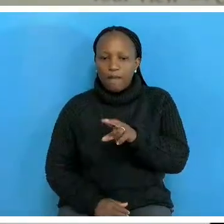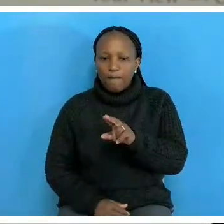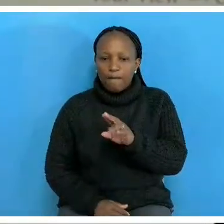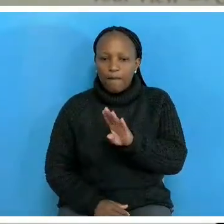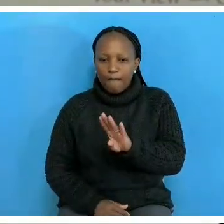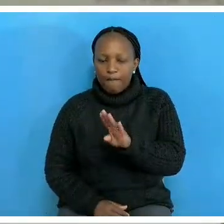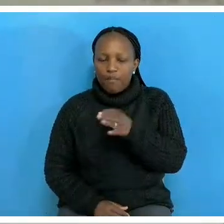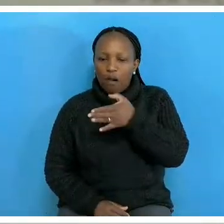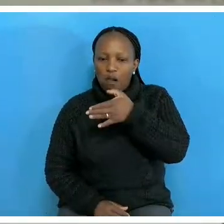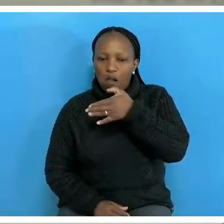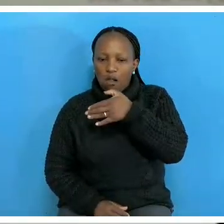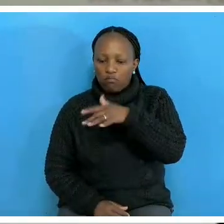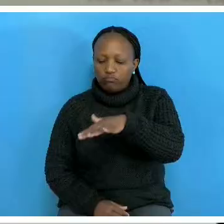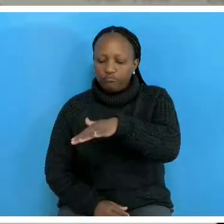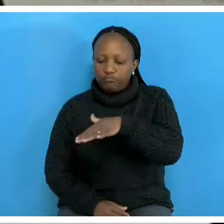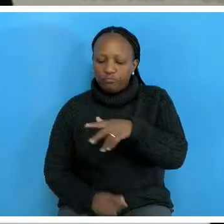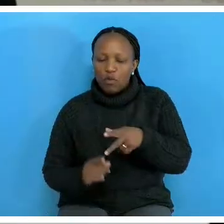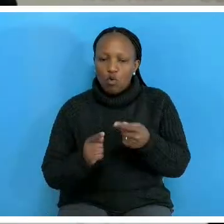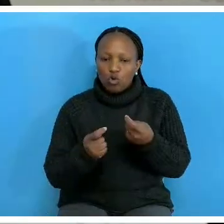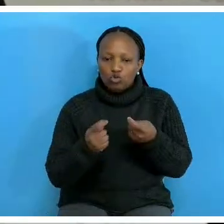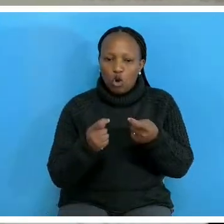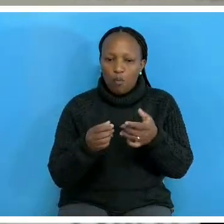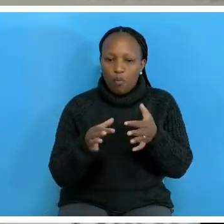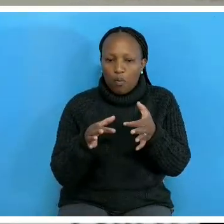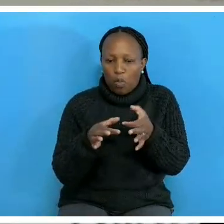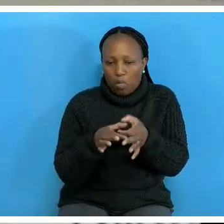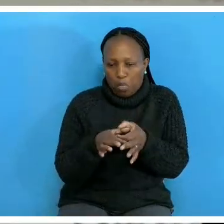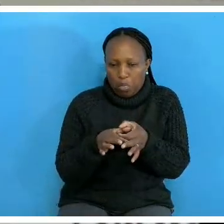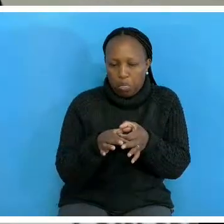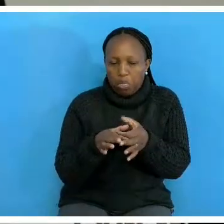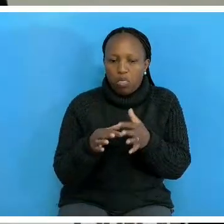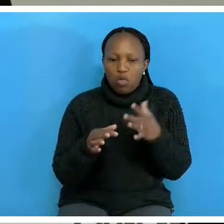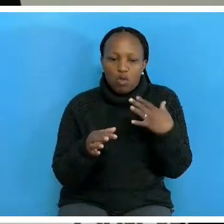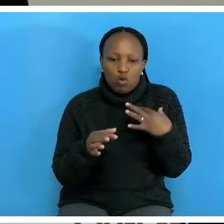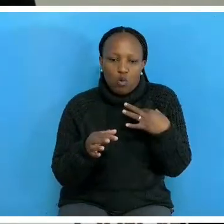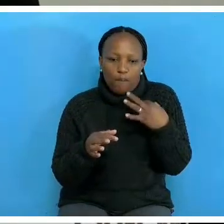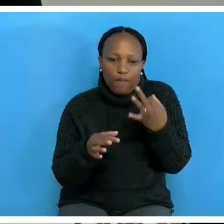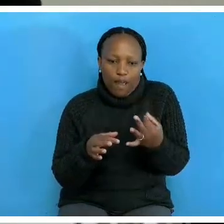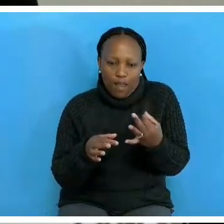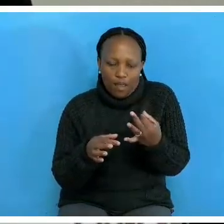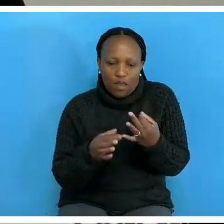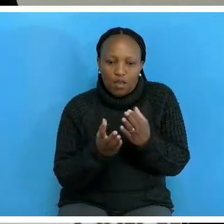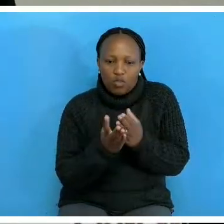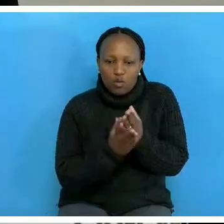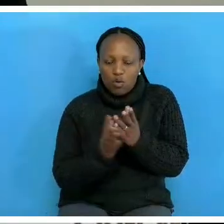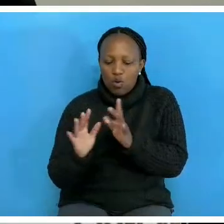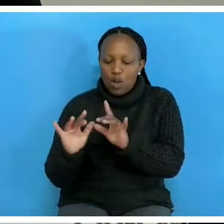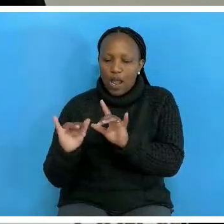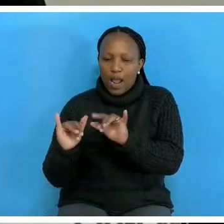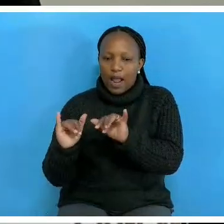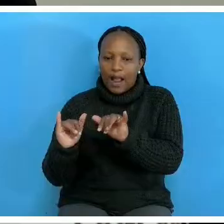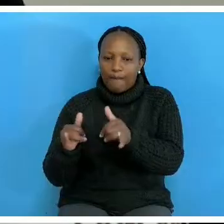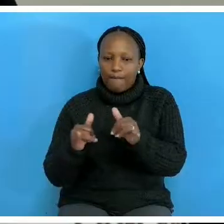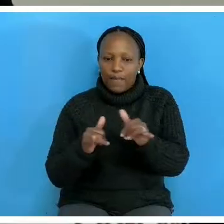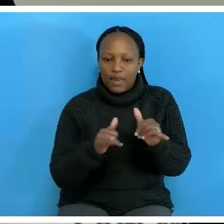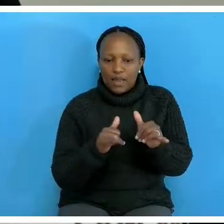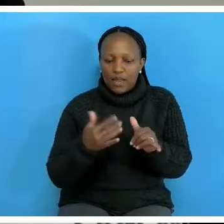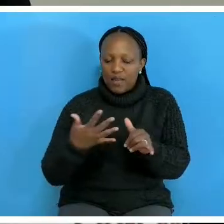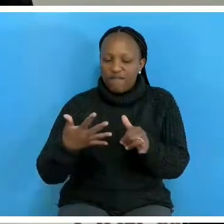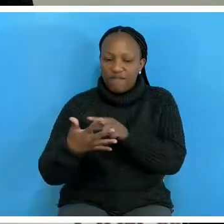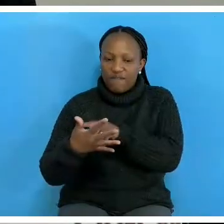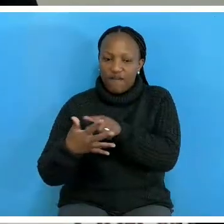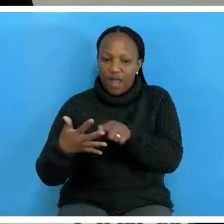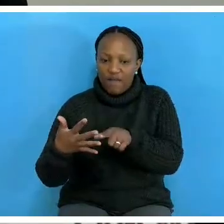small shop, you can apply through 5 companies that were given licenses